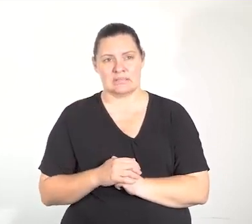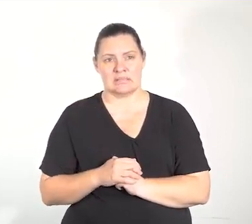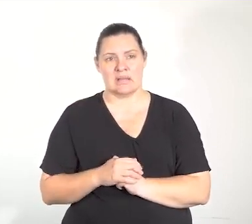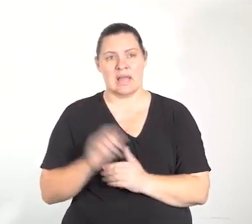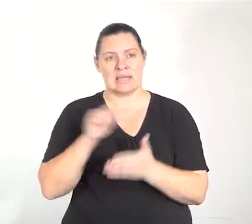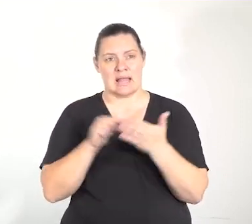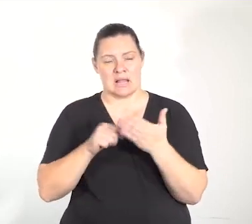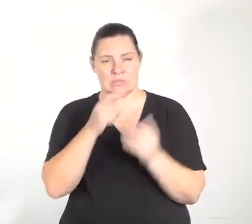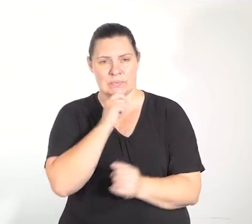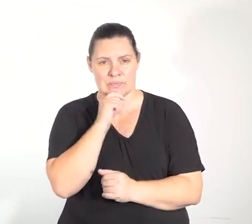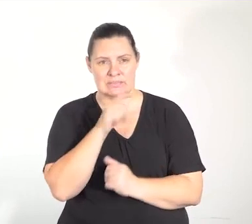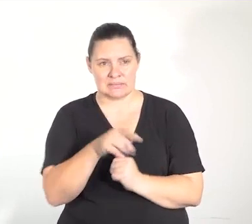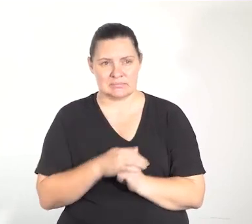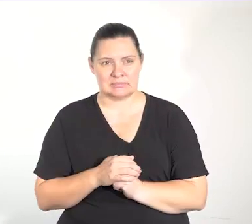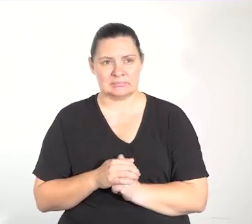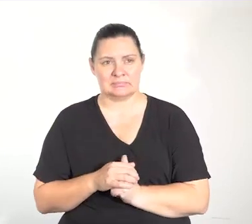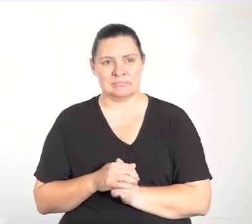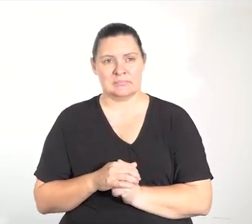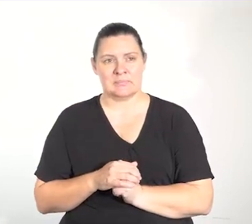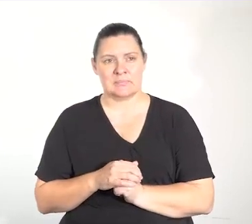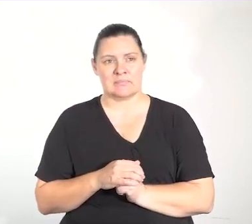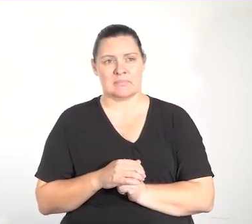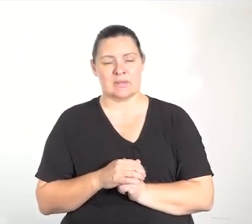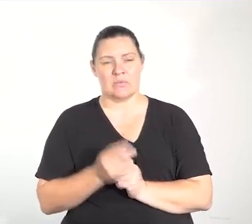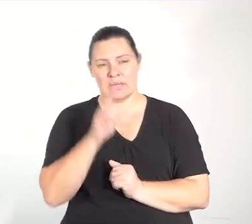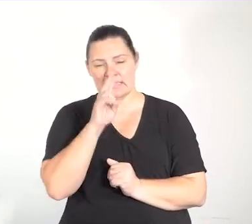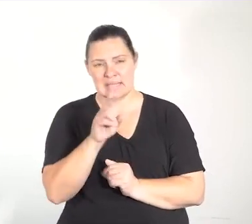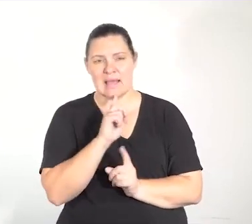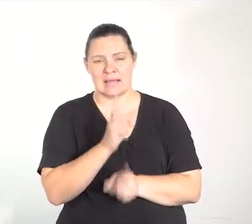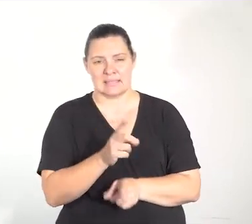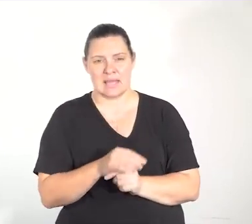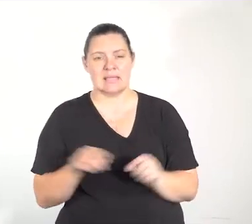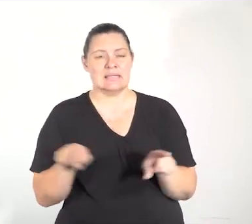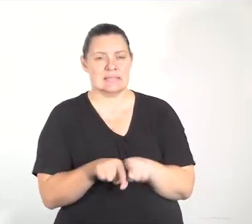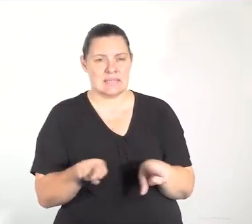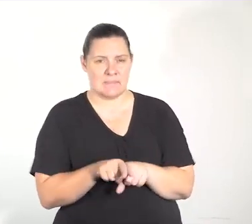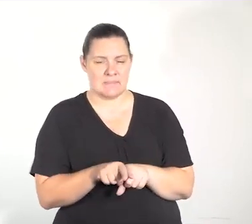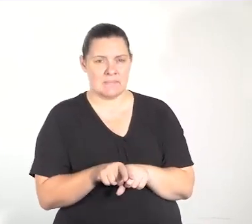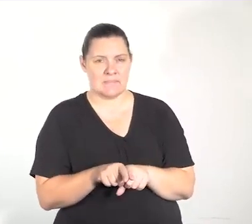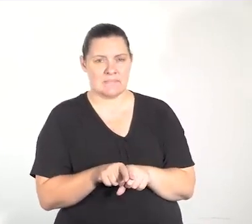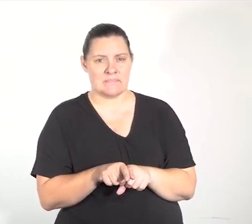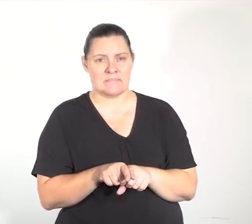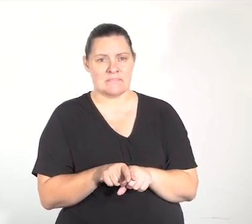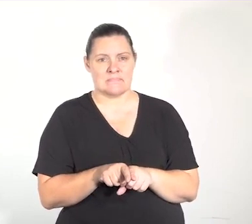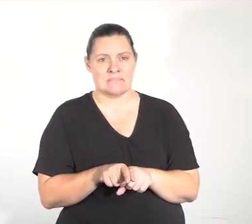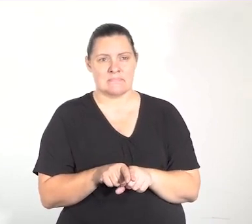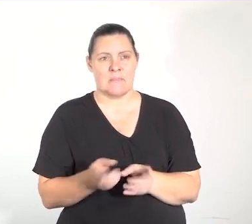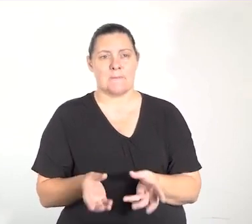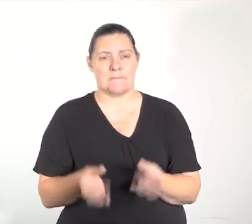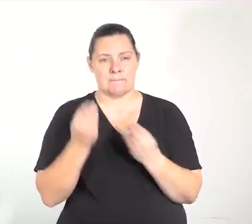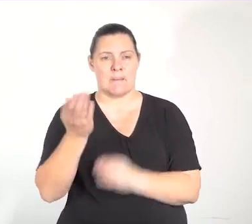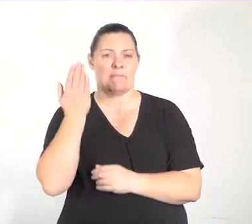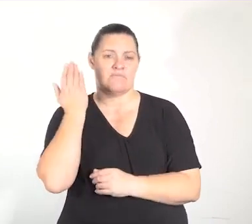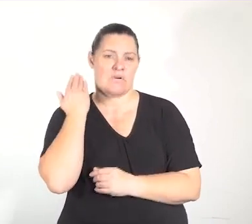use your calculator to have the answer, but you will see that the answer is the same one that we